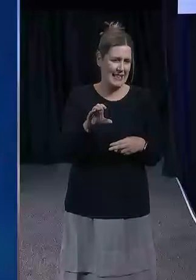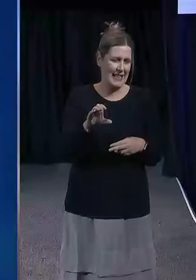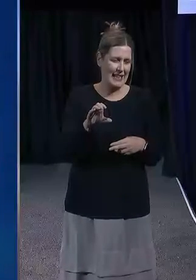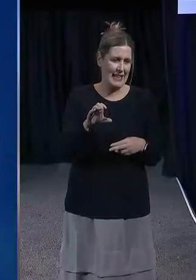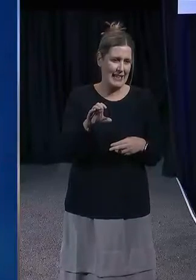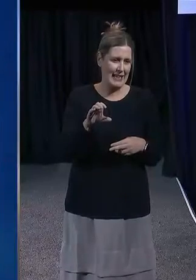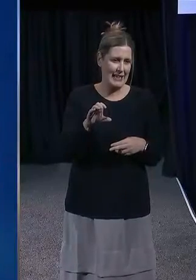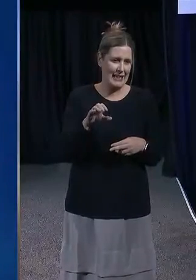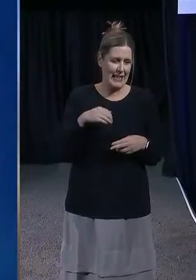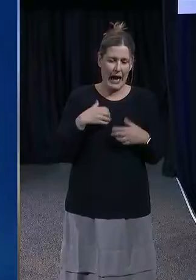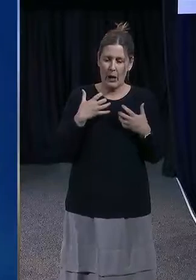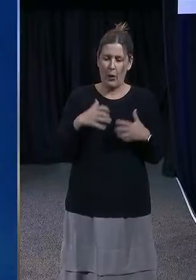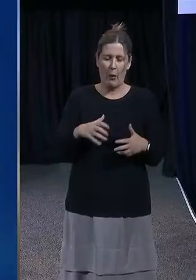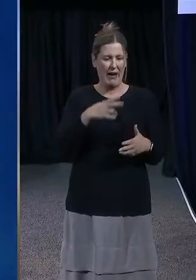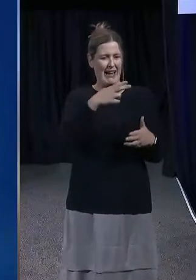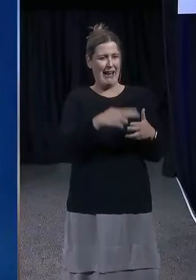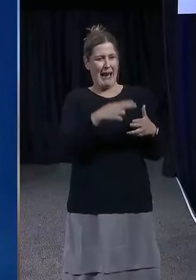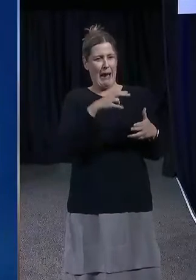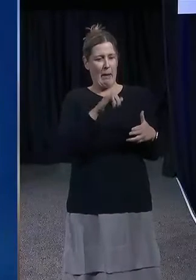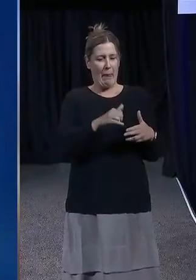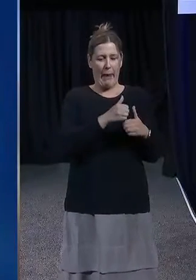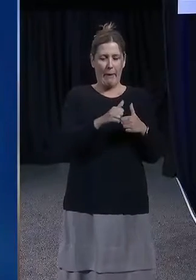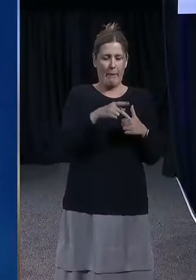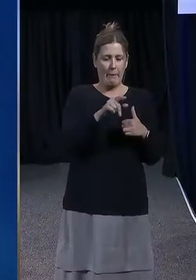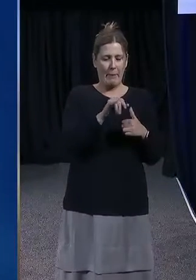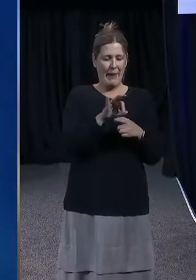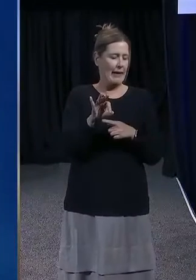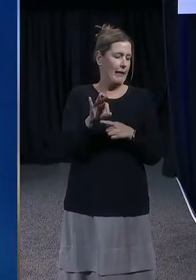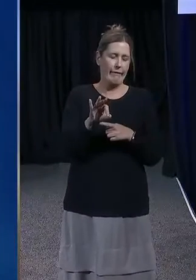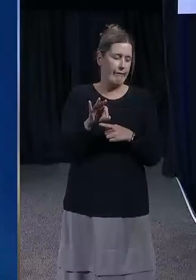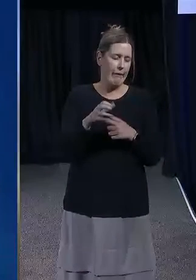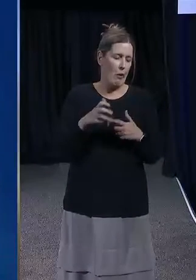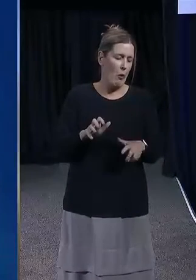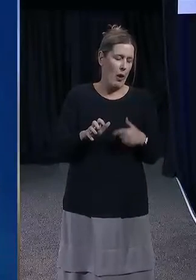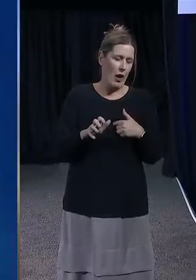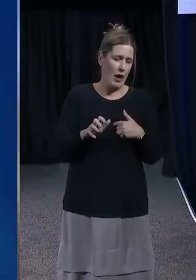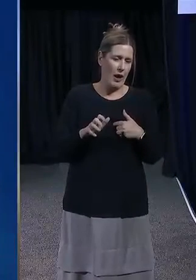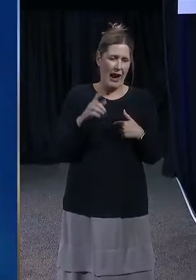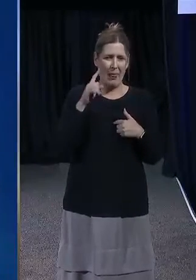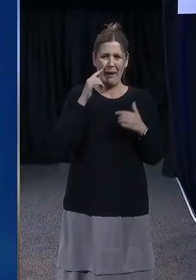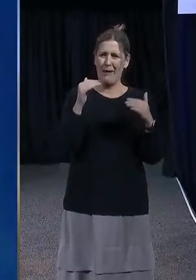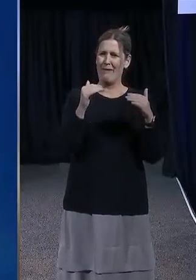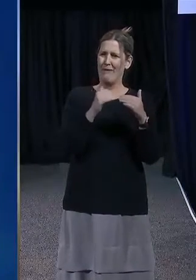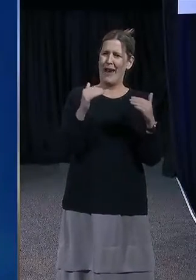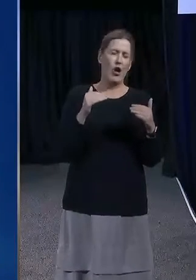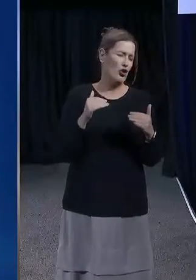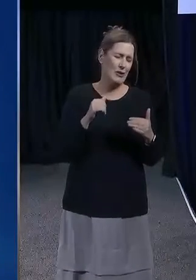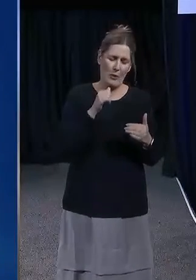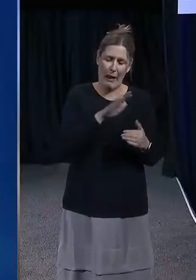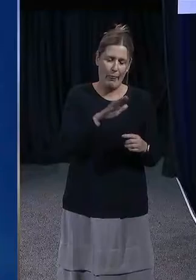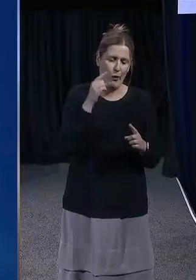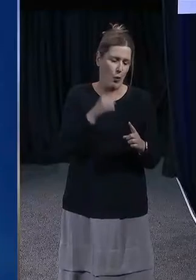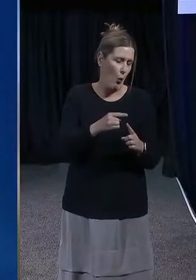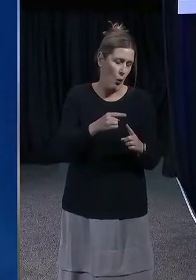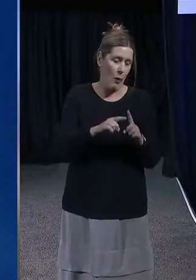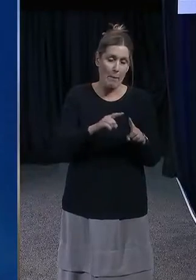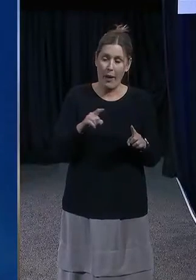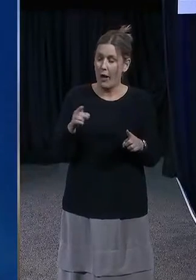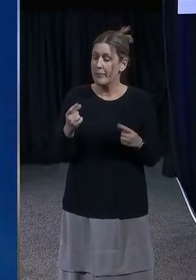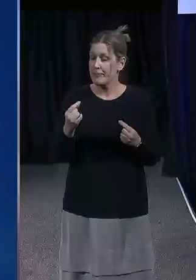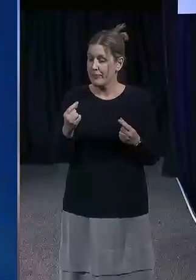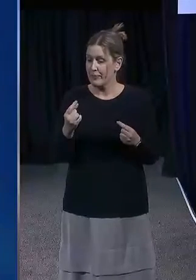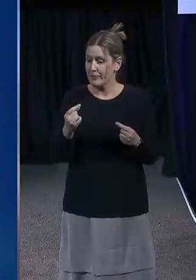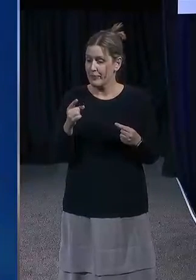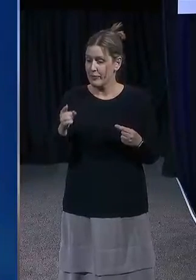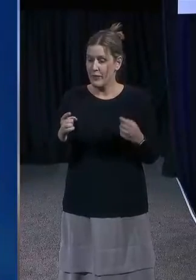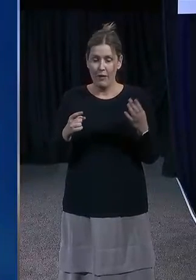name of the plaintiff. I think it is a misnomer. I don't think fairness was what they were after. But what she did was take